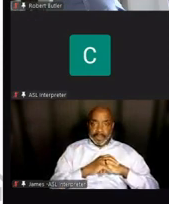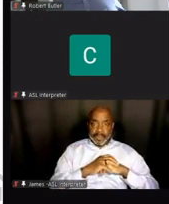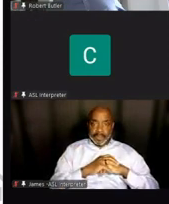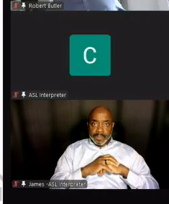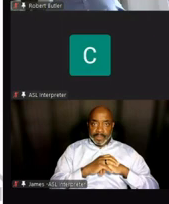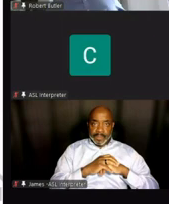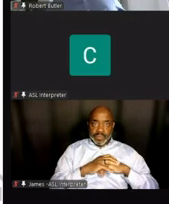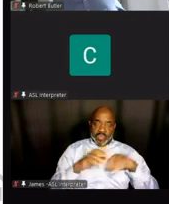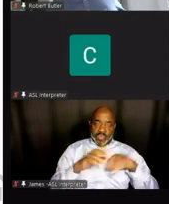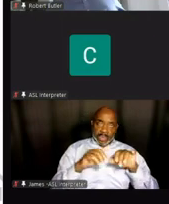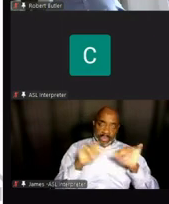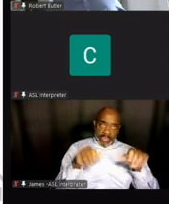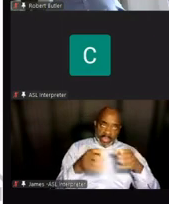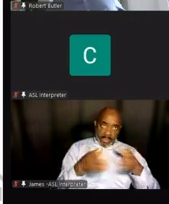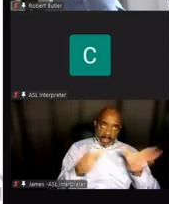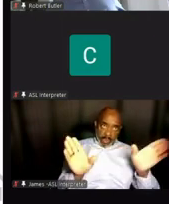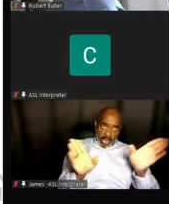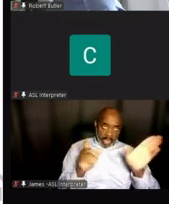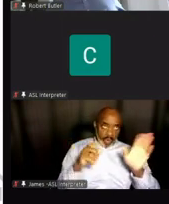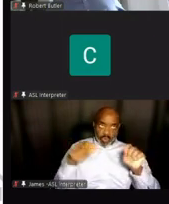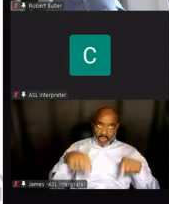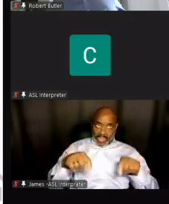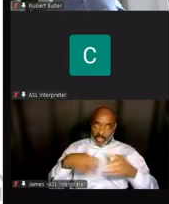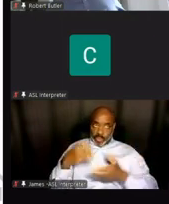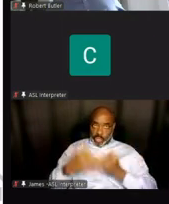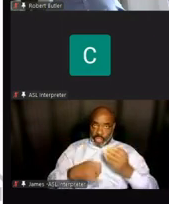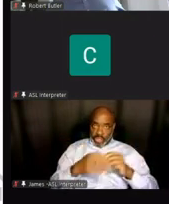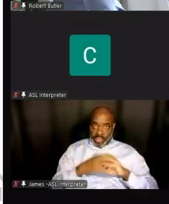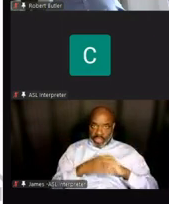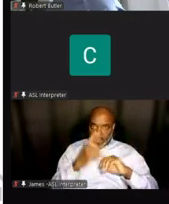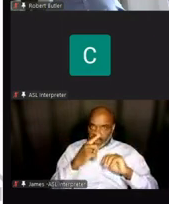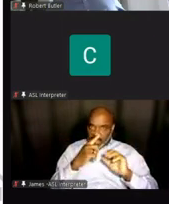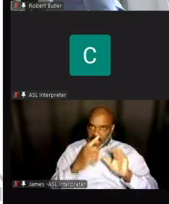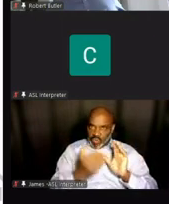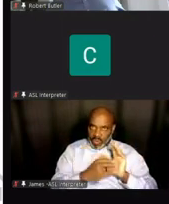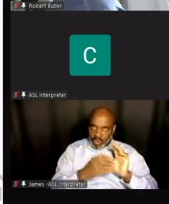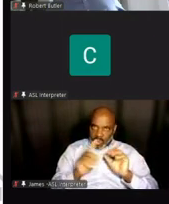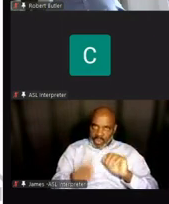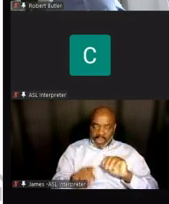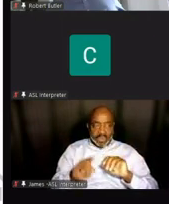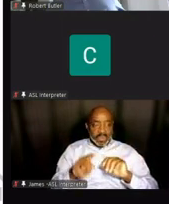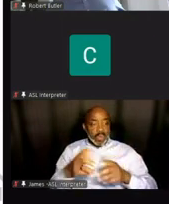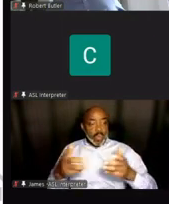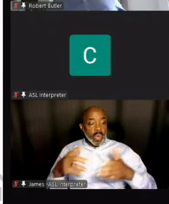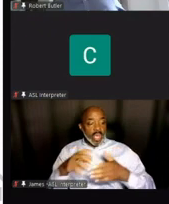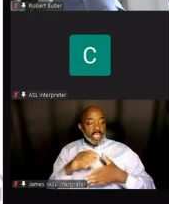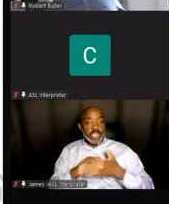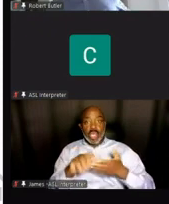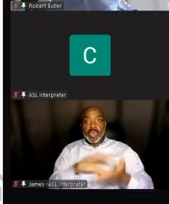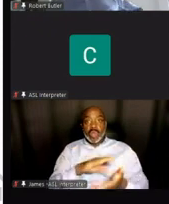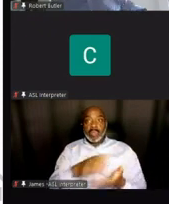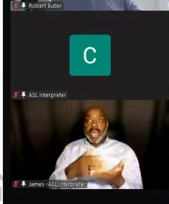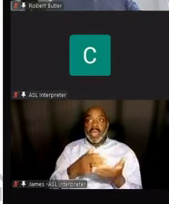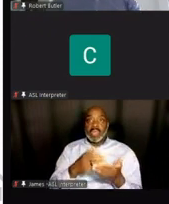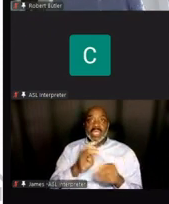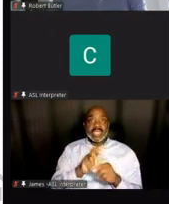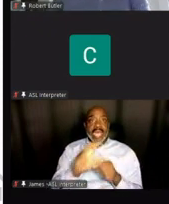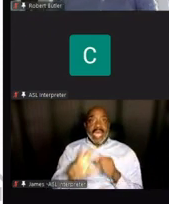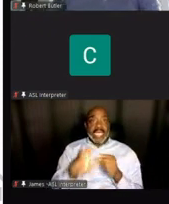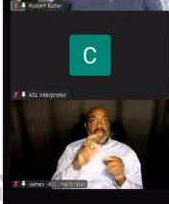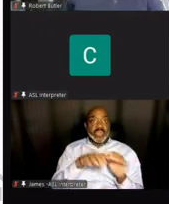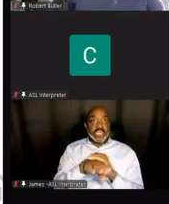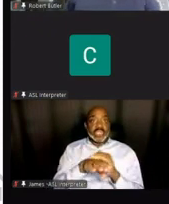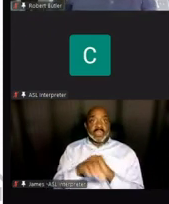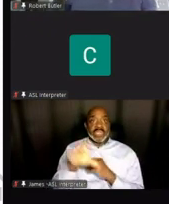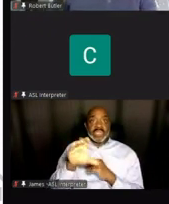System-wide or for this? Can you repeat the question? What dollar amount is allocated for accessibility in the CIP? I